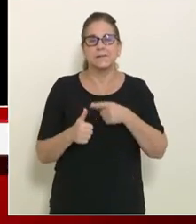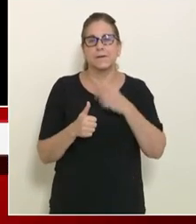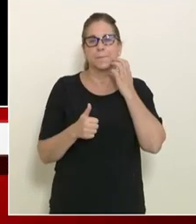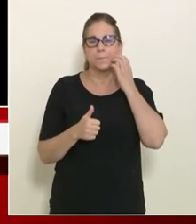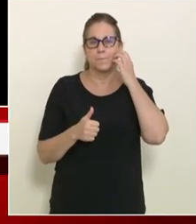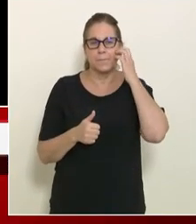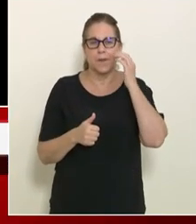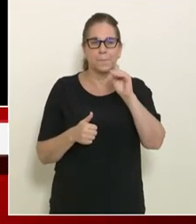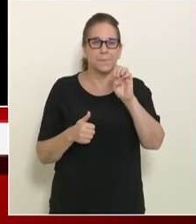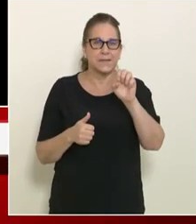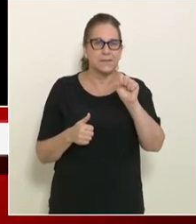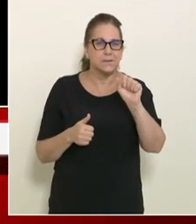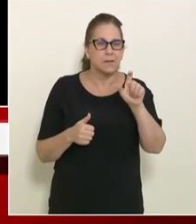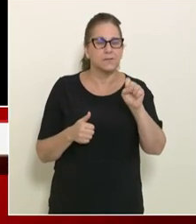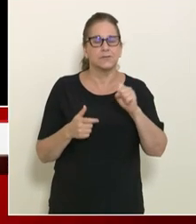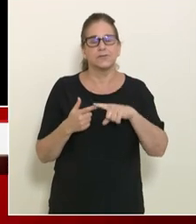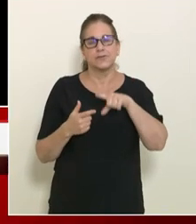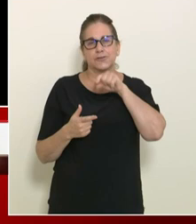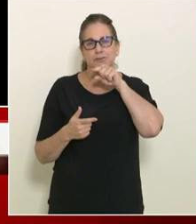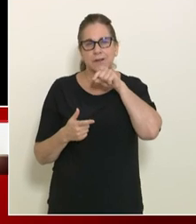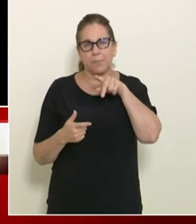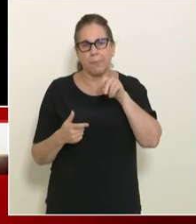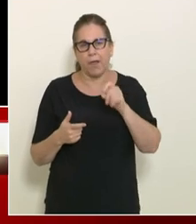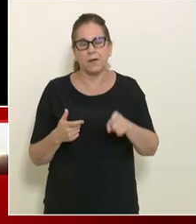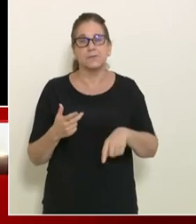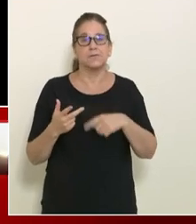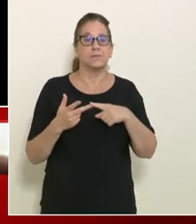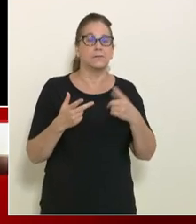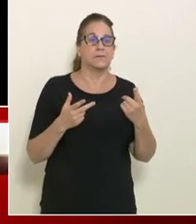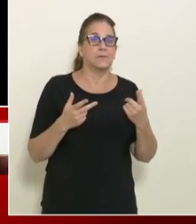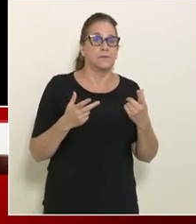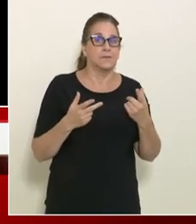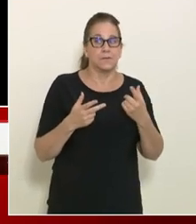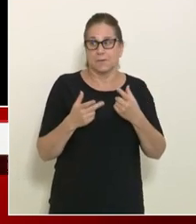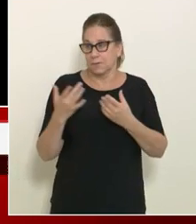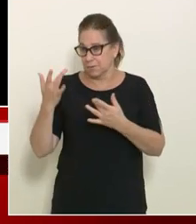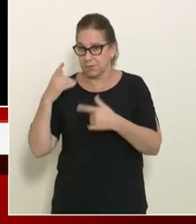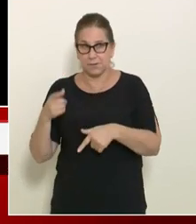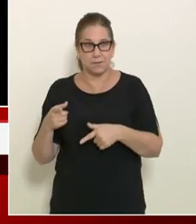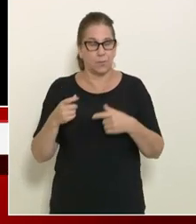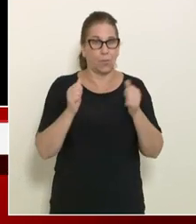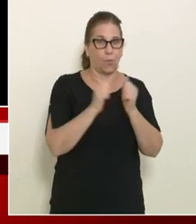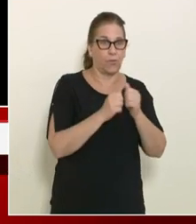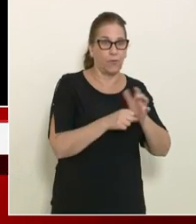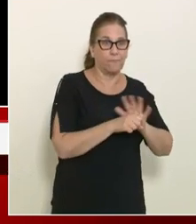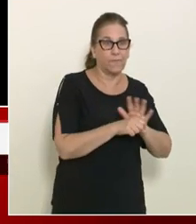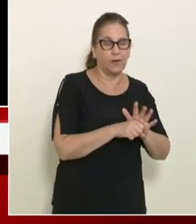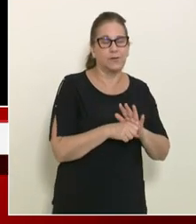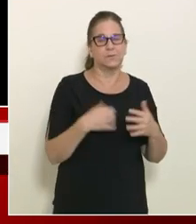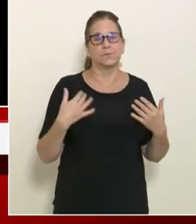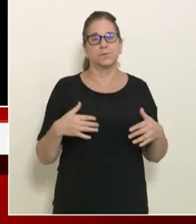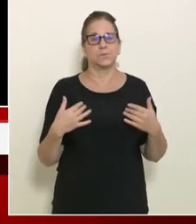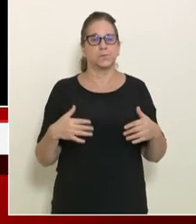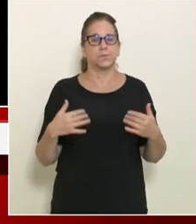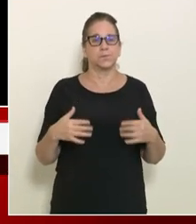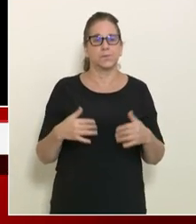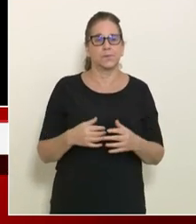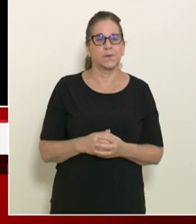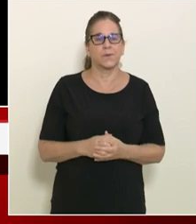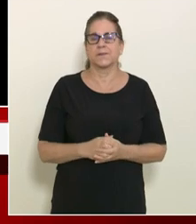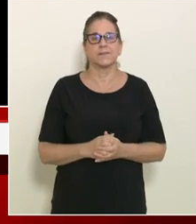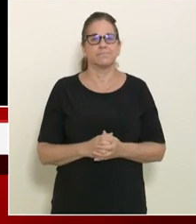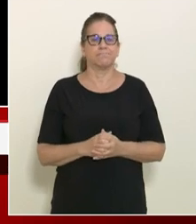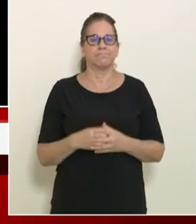impact of COVID-19 on our healthcare system, and accessing child visits, we have experienced